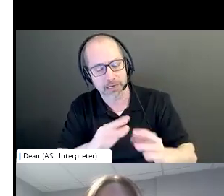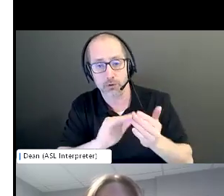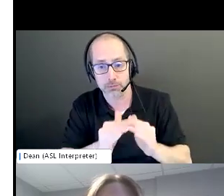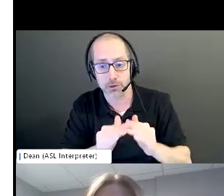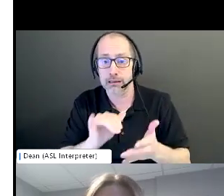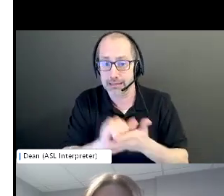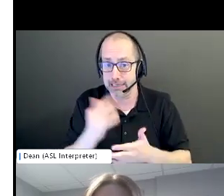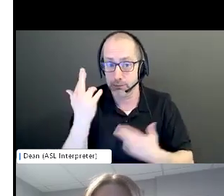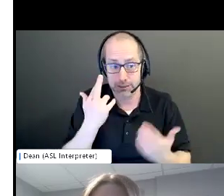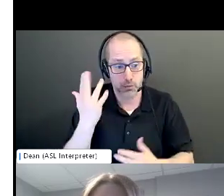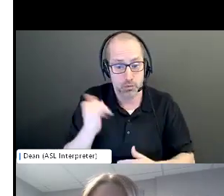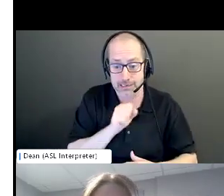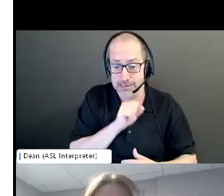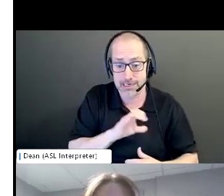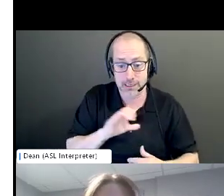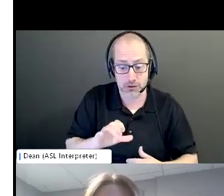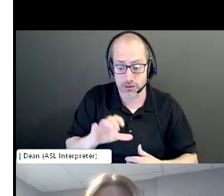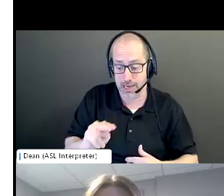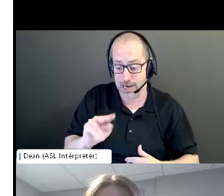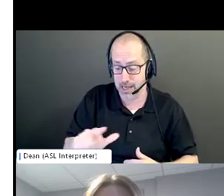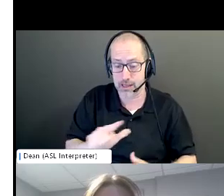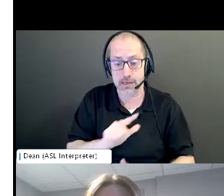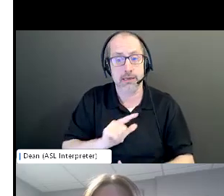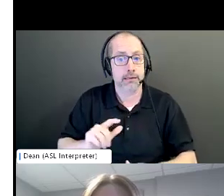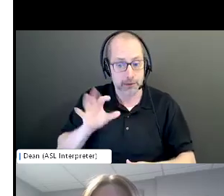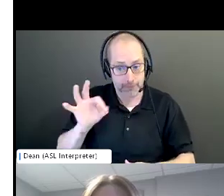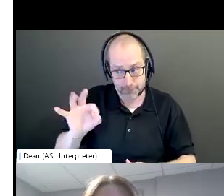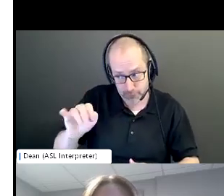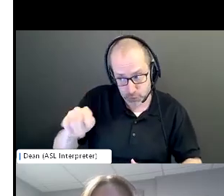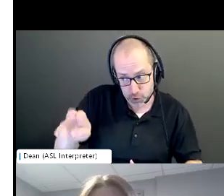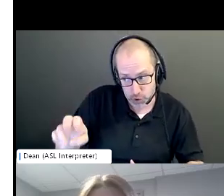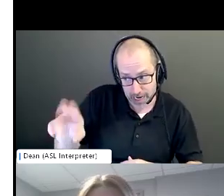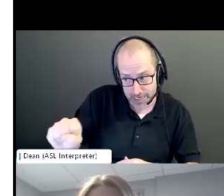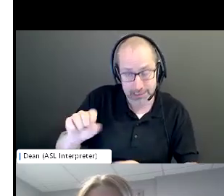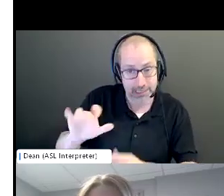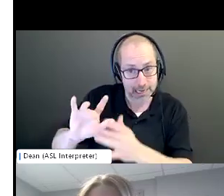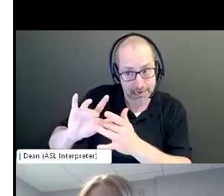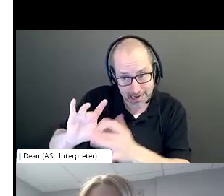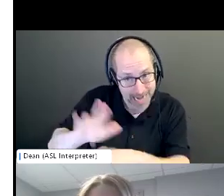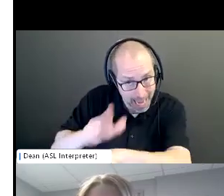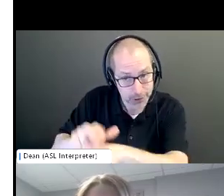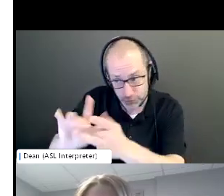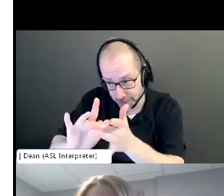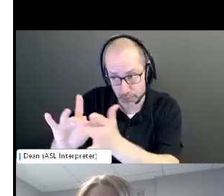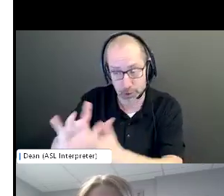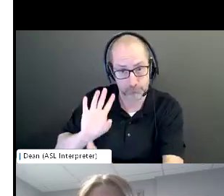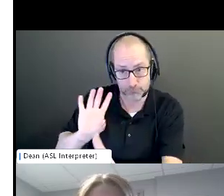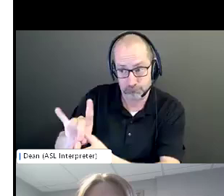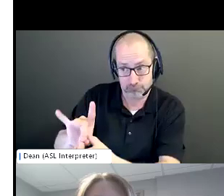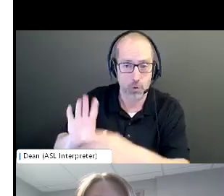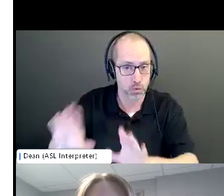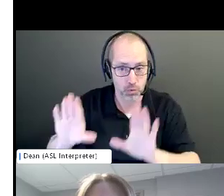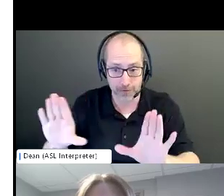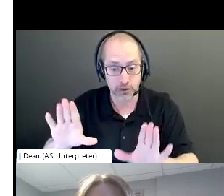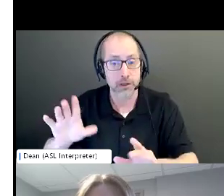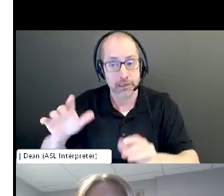NL is delighted to be part of the Future Us National Network. We strongly believe that together we can create a future where older adults can live